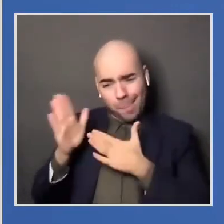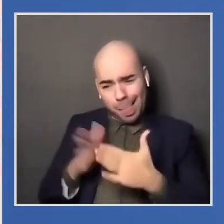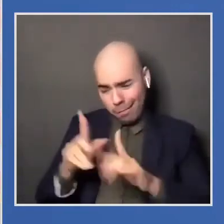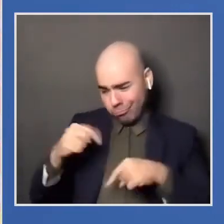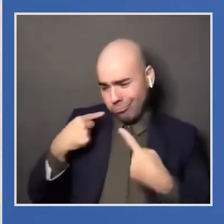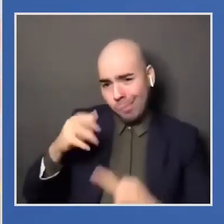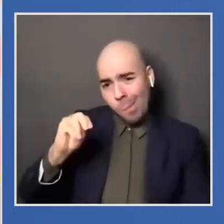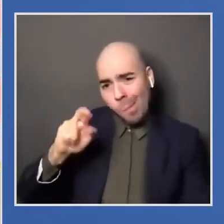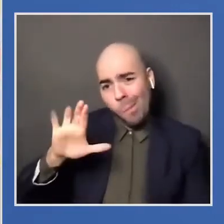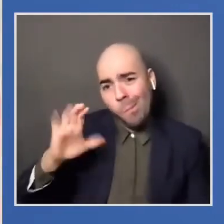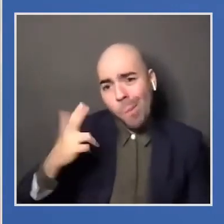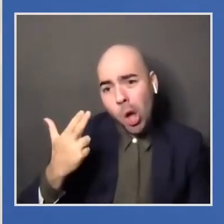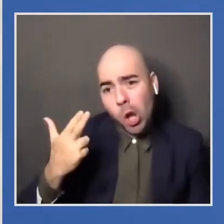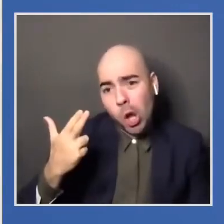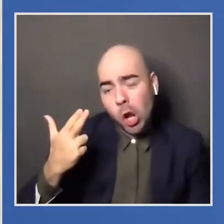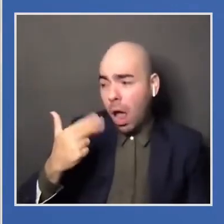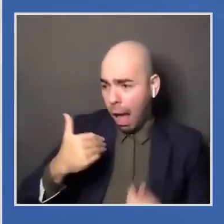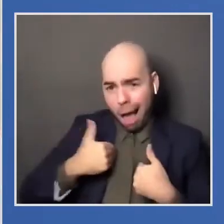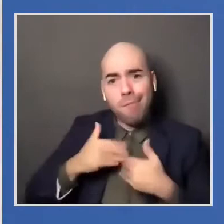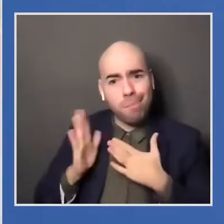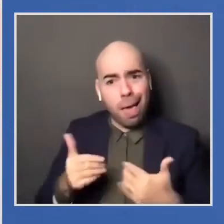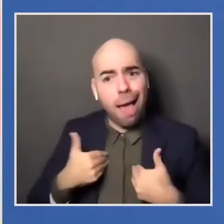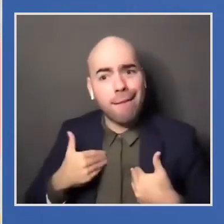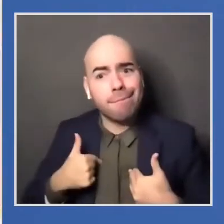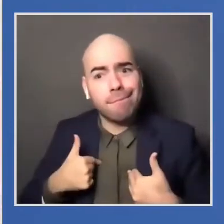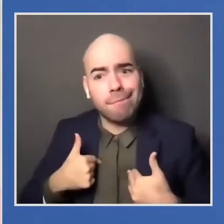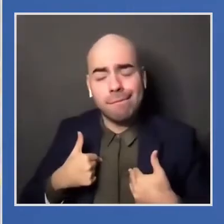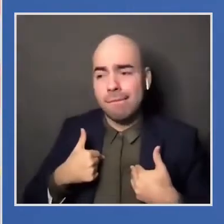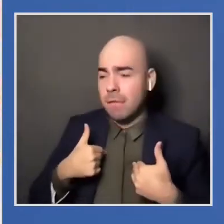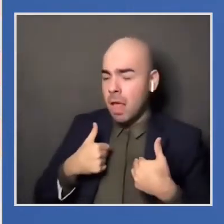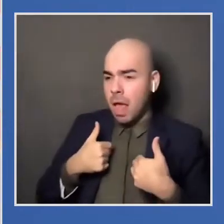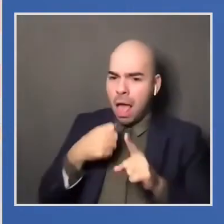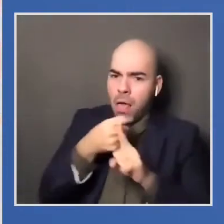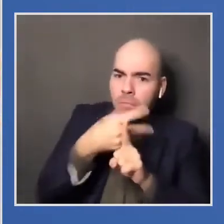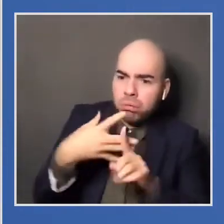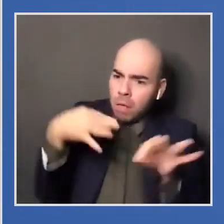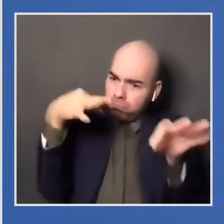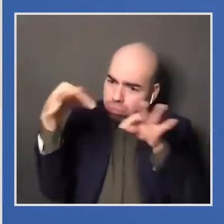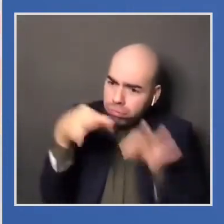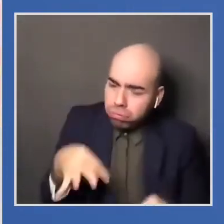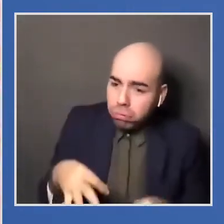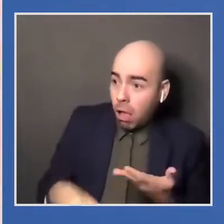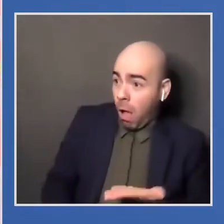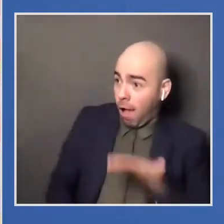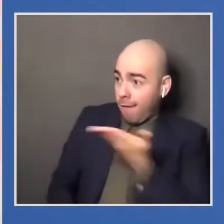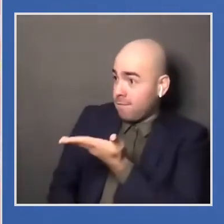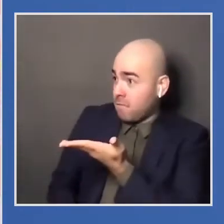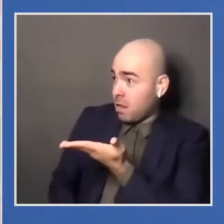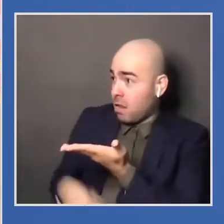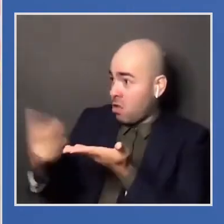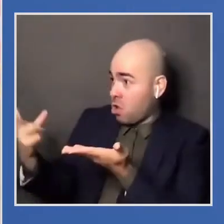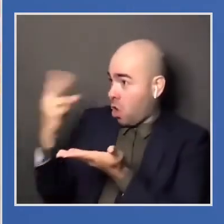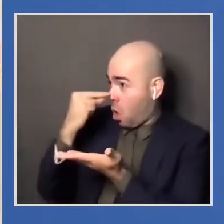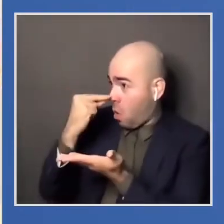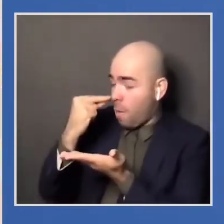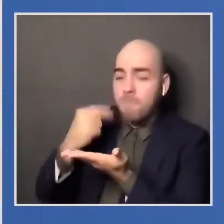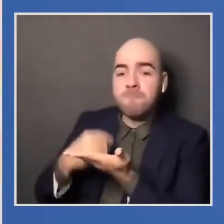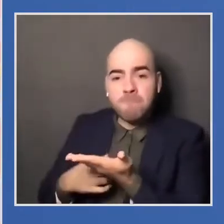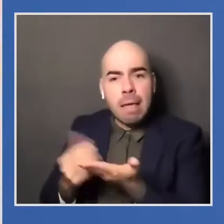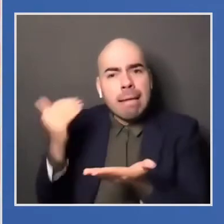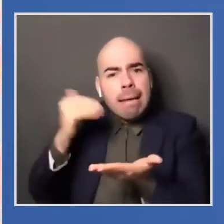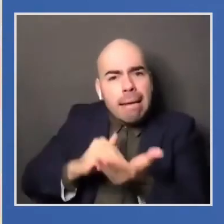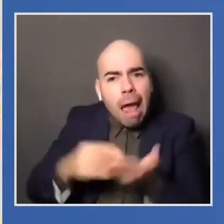it. Then I released several more detailed plans in the months that followed, the most recent just last week.